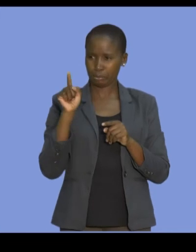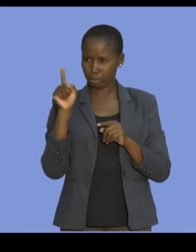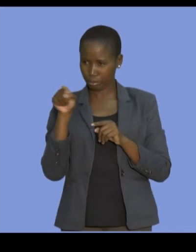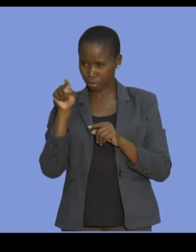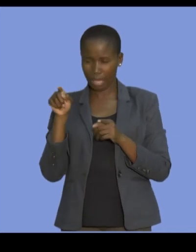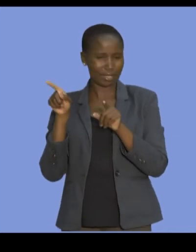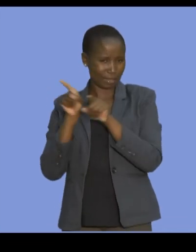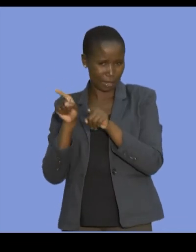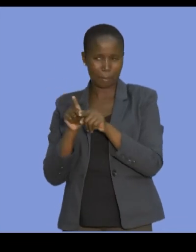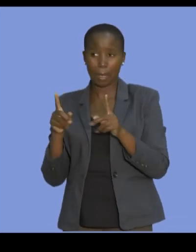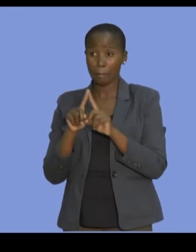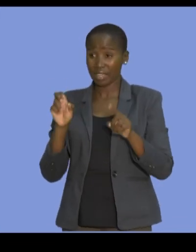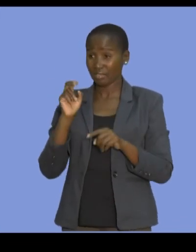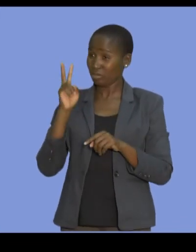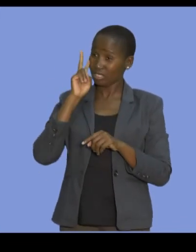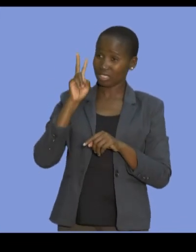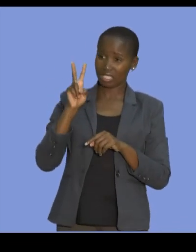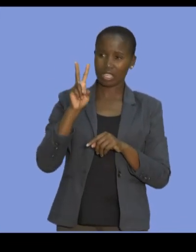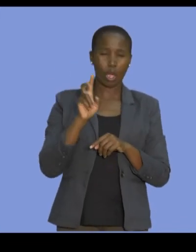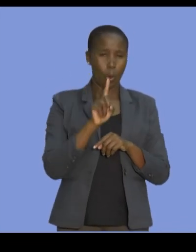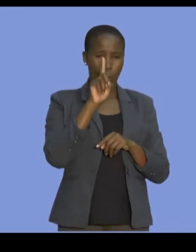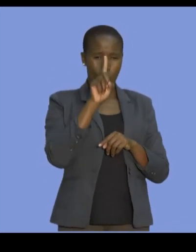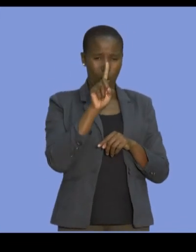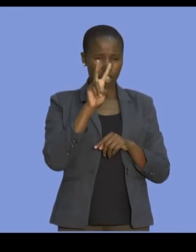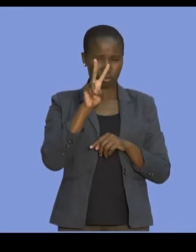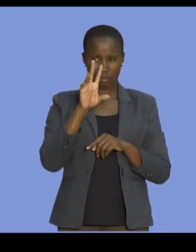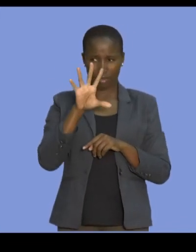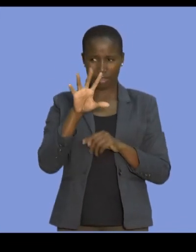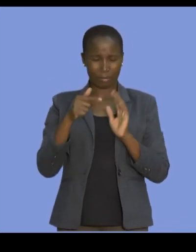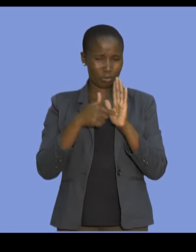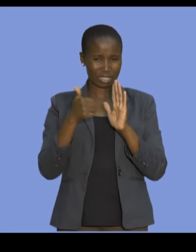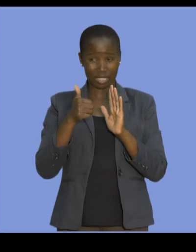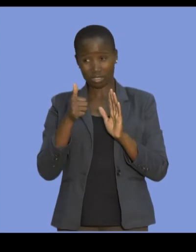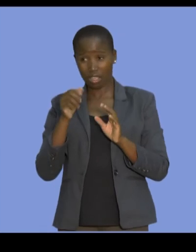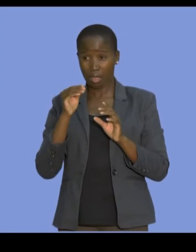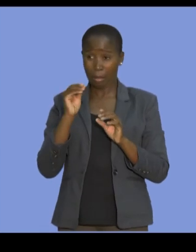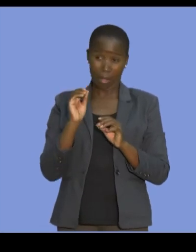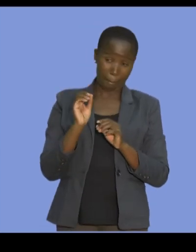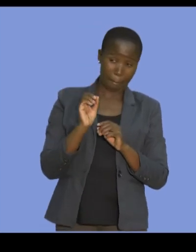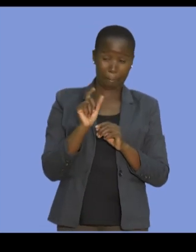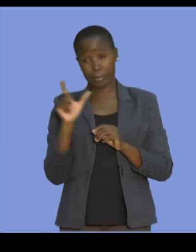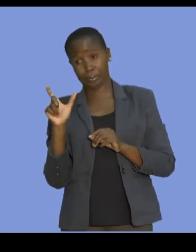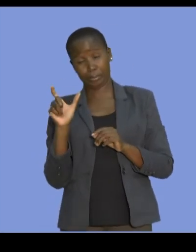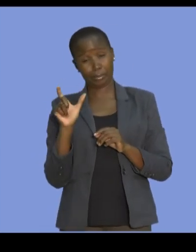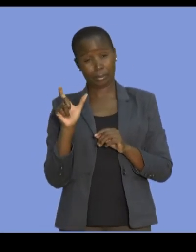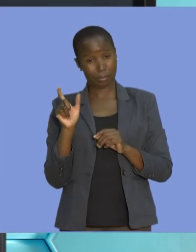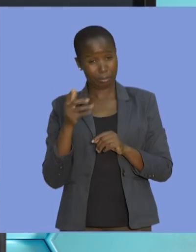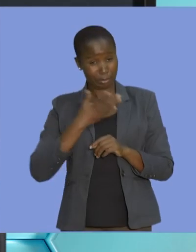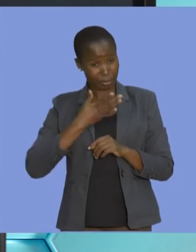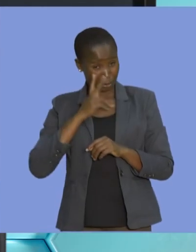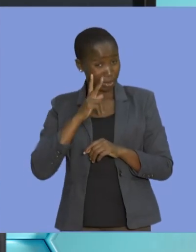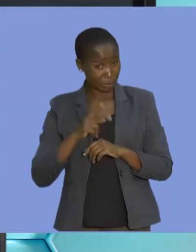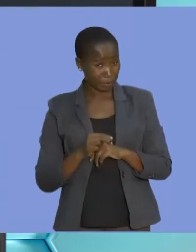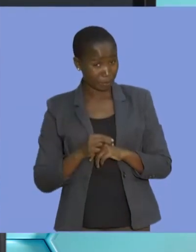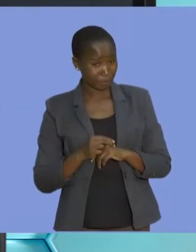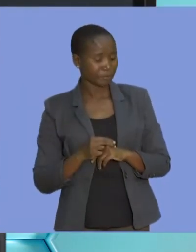if you look at that, I mean, it's one of the biggest from that set of data, actually, those two. Are we all together?